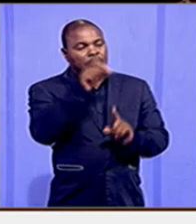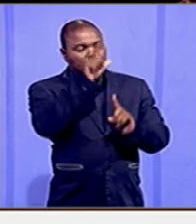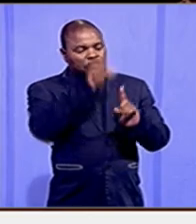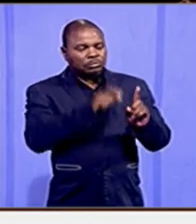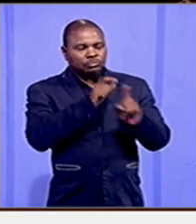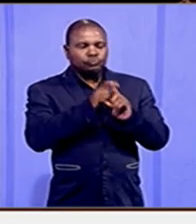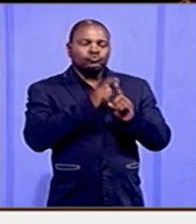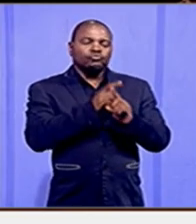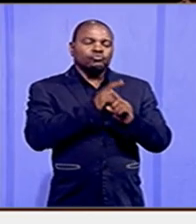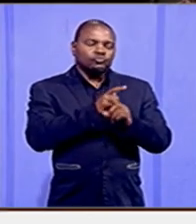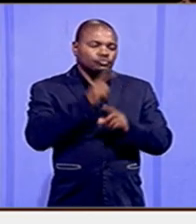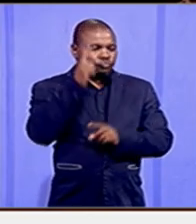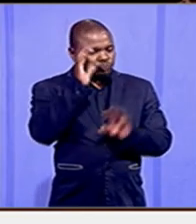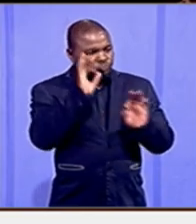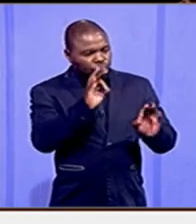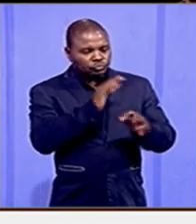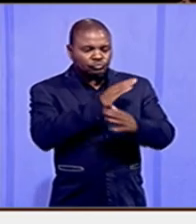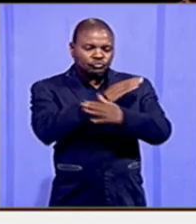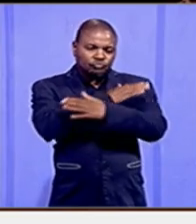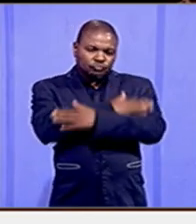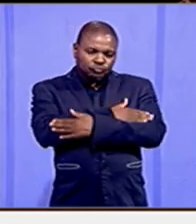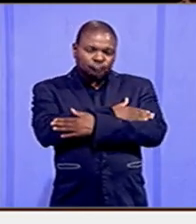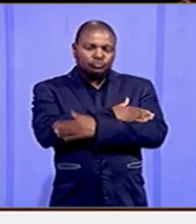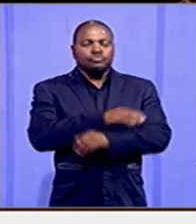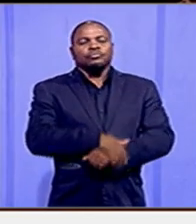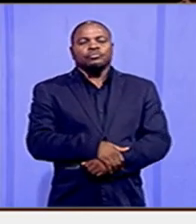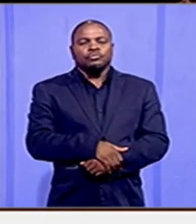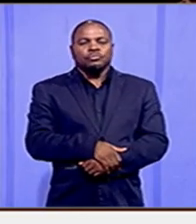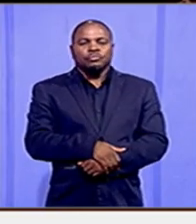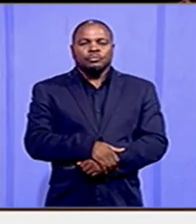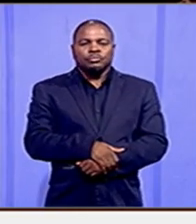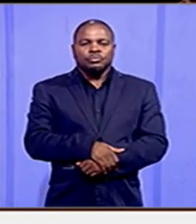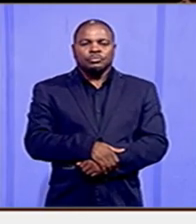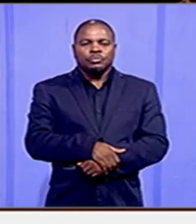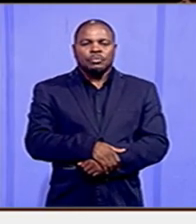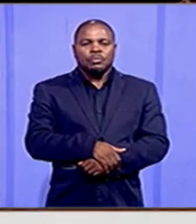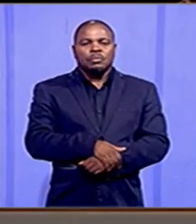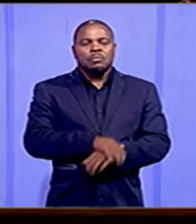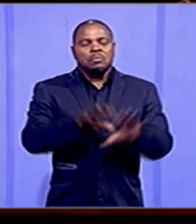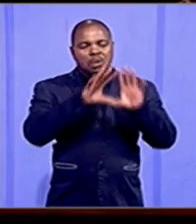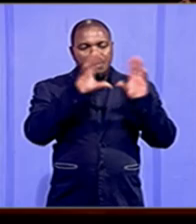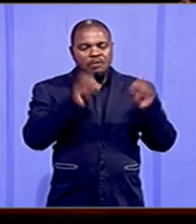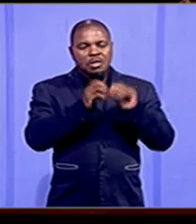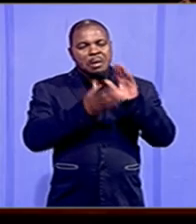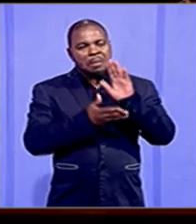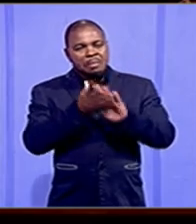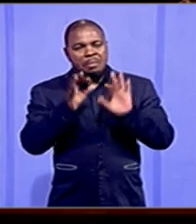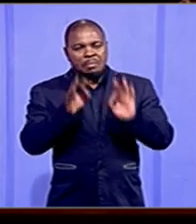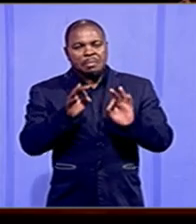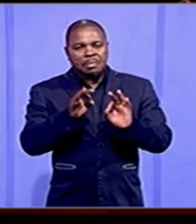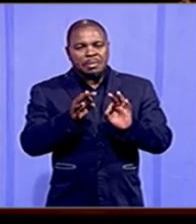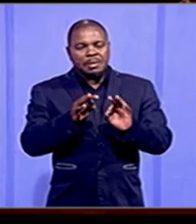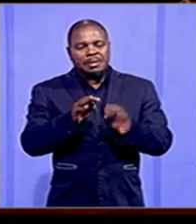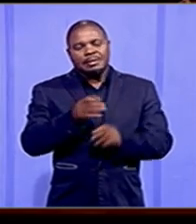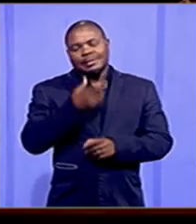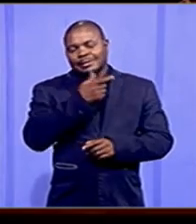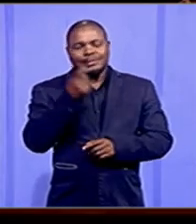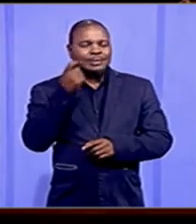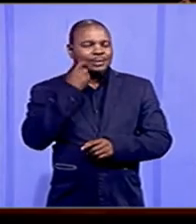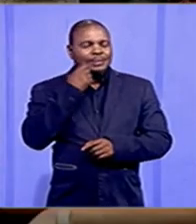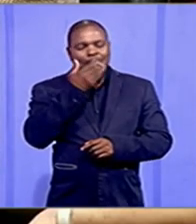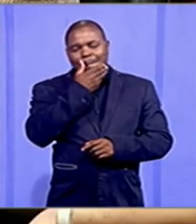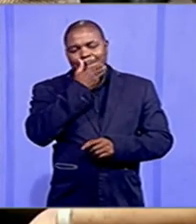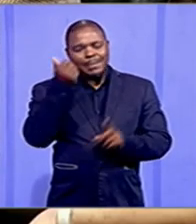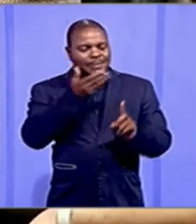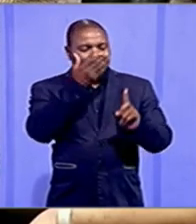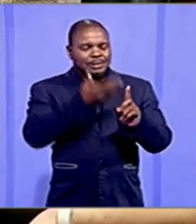kwariri, kanula sehanyata, buta hoku, simply the best is normal.